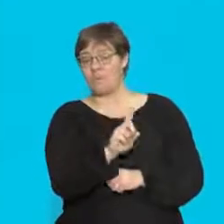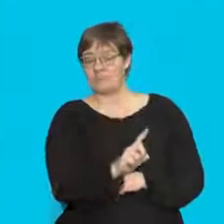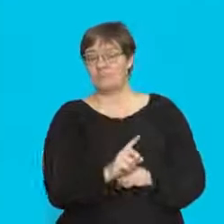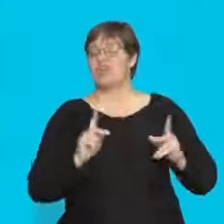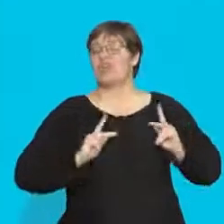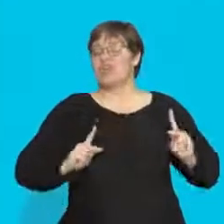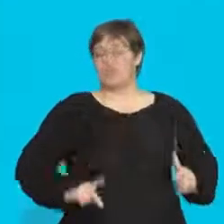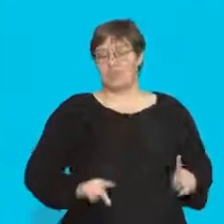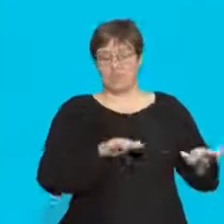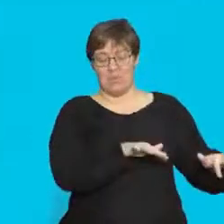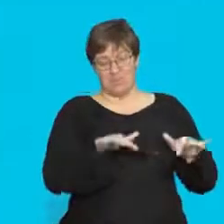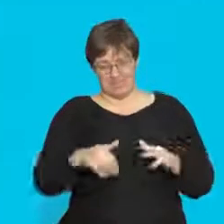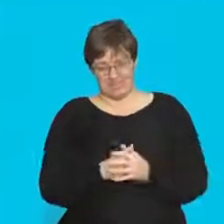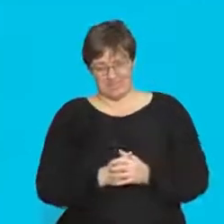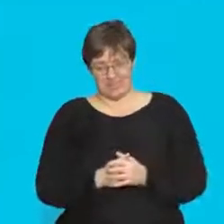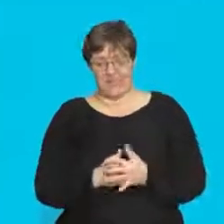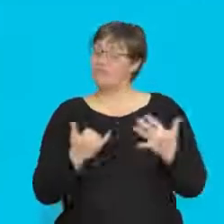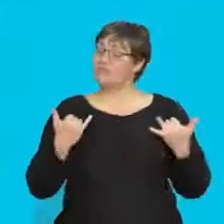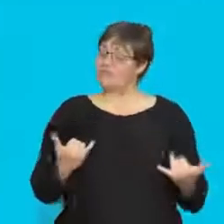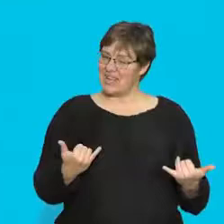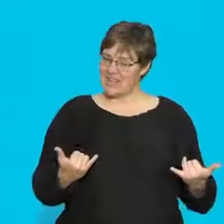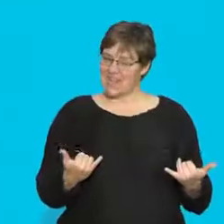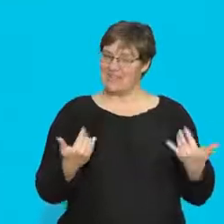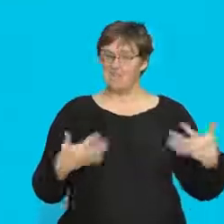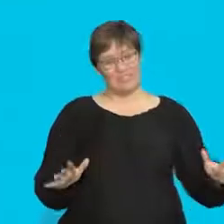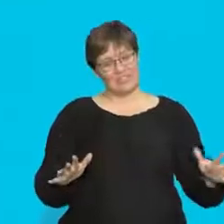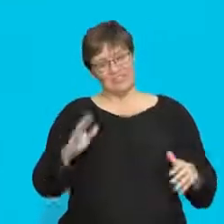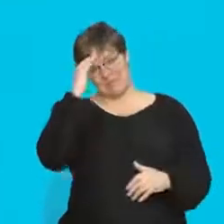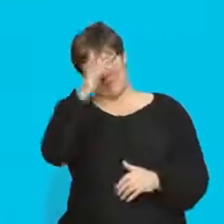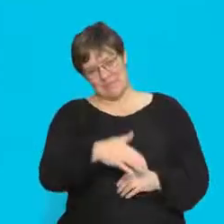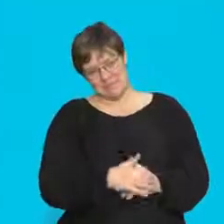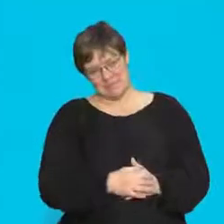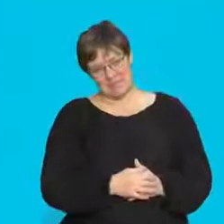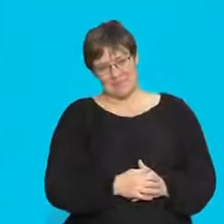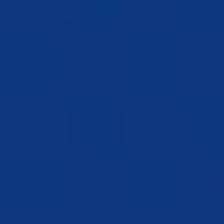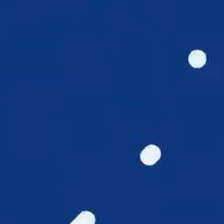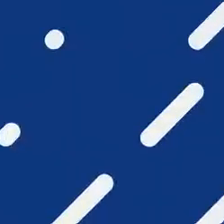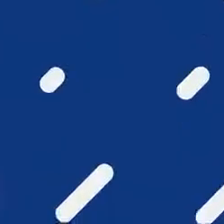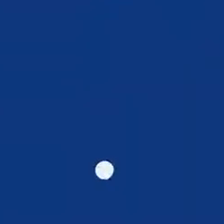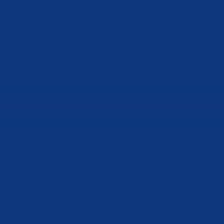looking at human populations. But for today, goodbye.